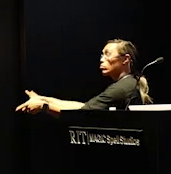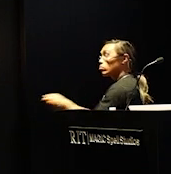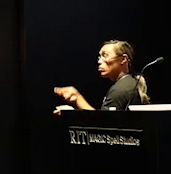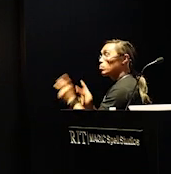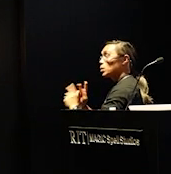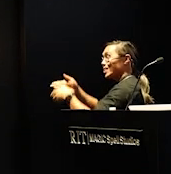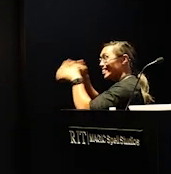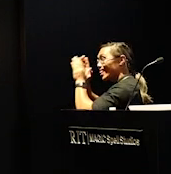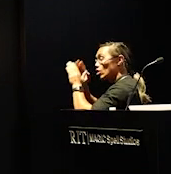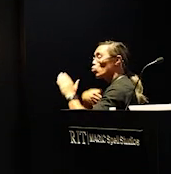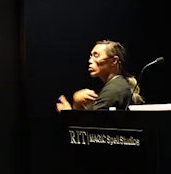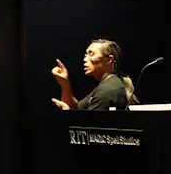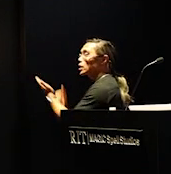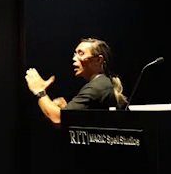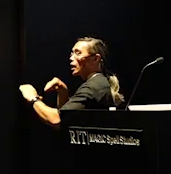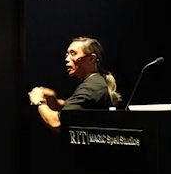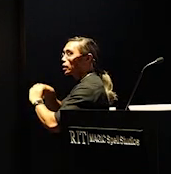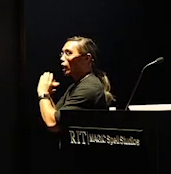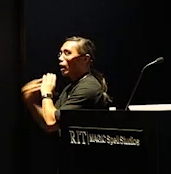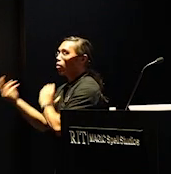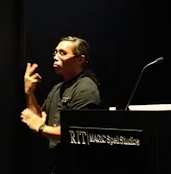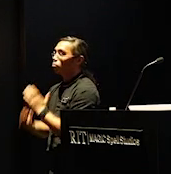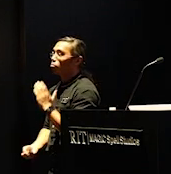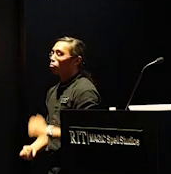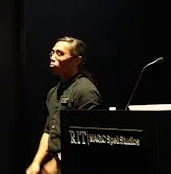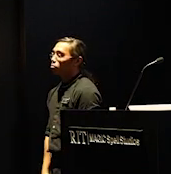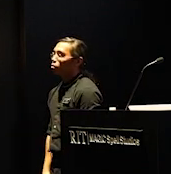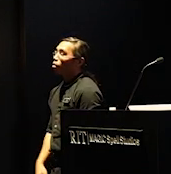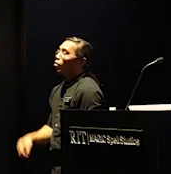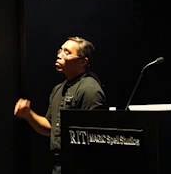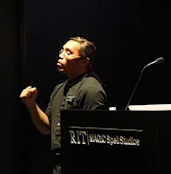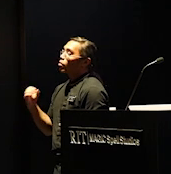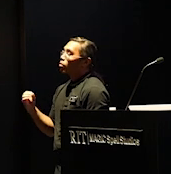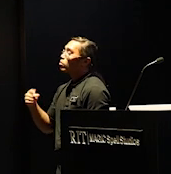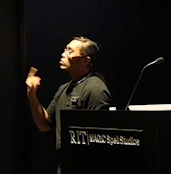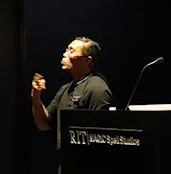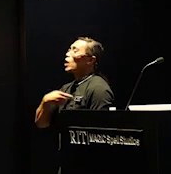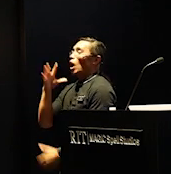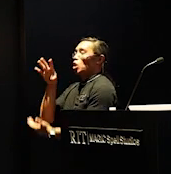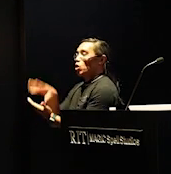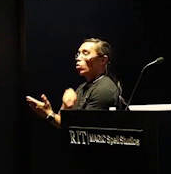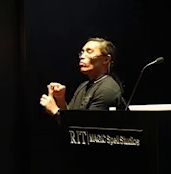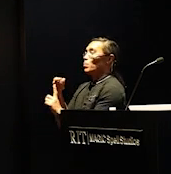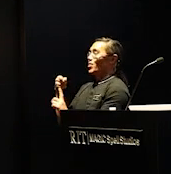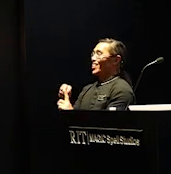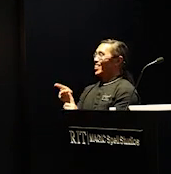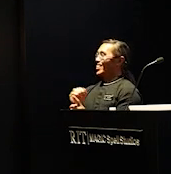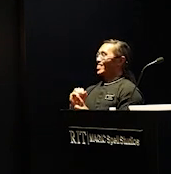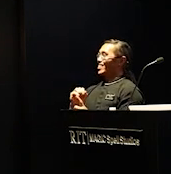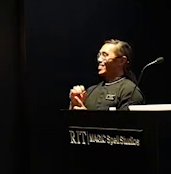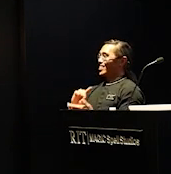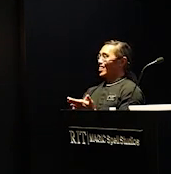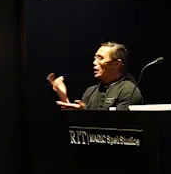the other thing I learned with both of these is something that was very important because again, Radio Social